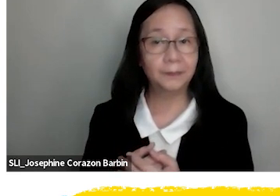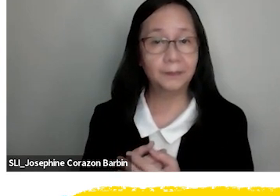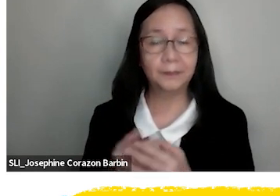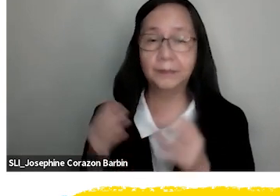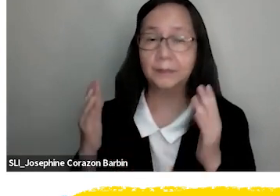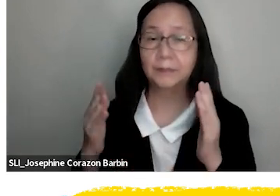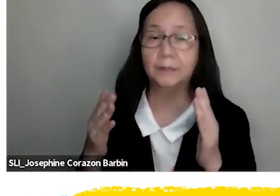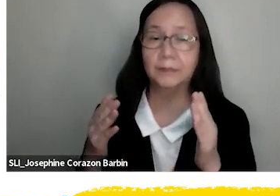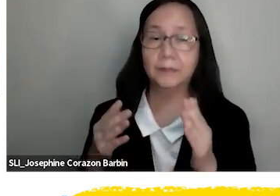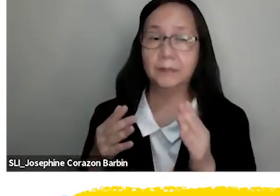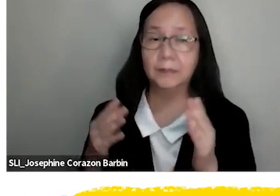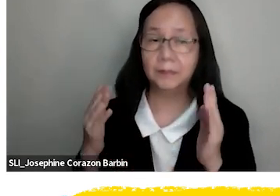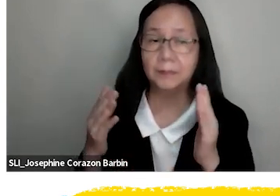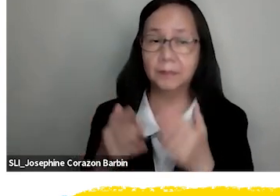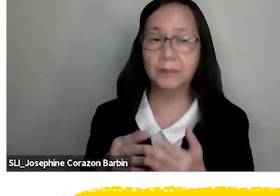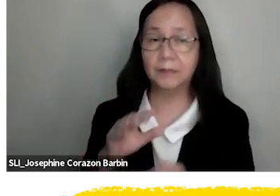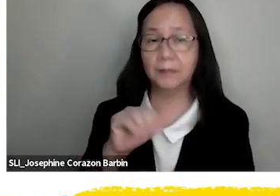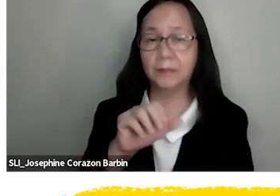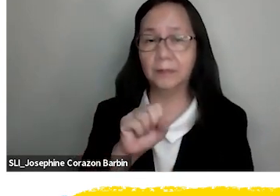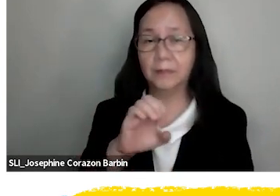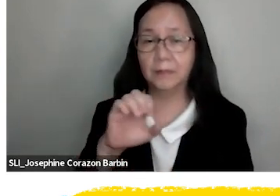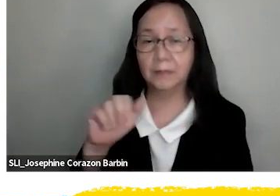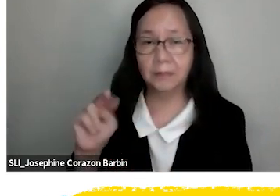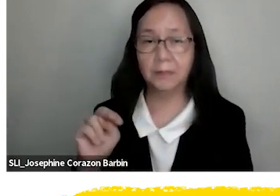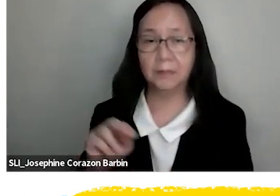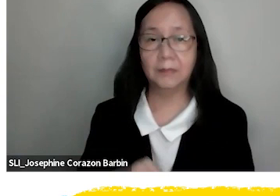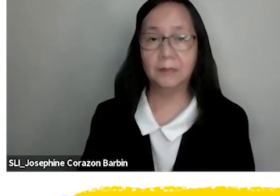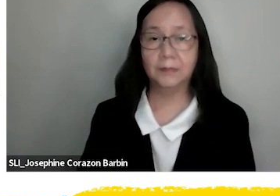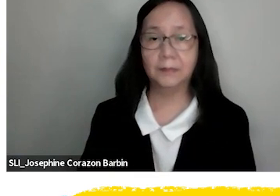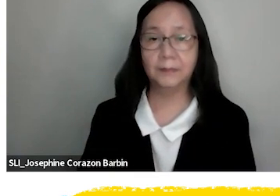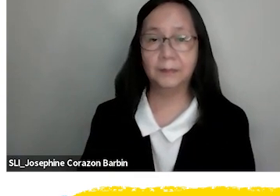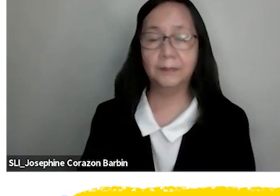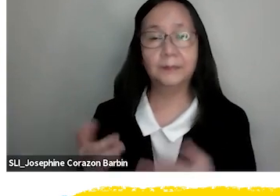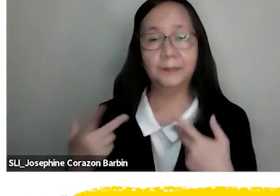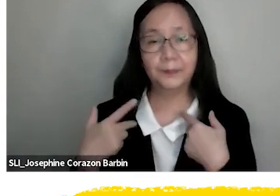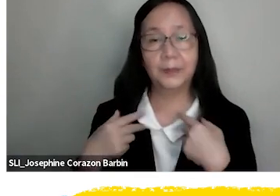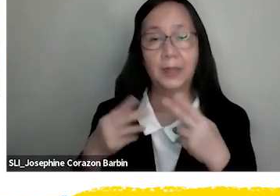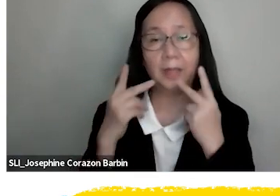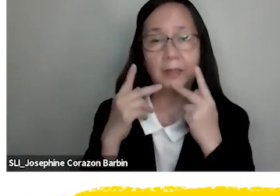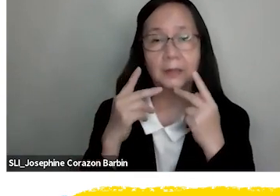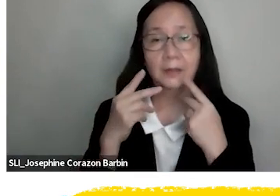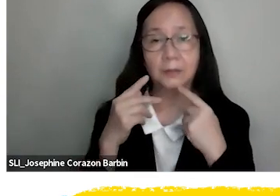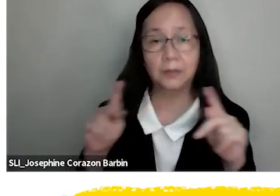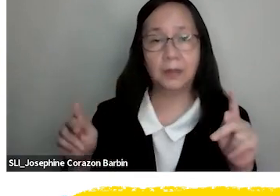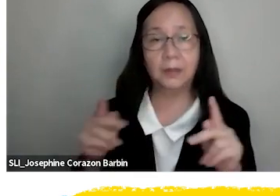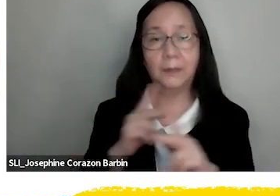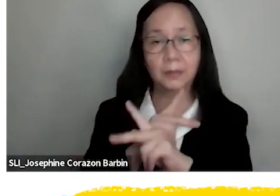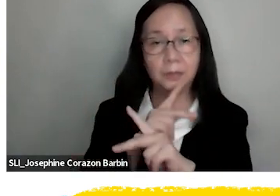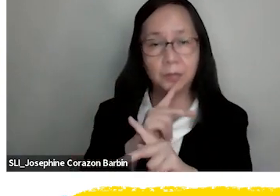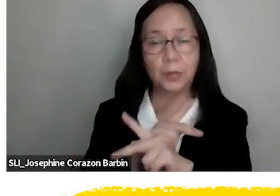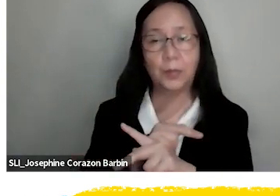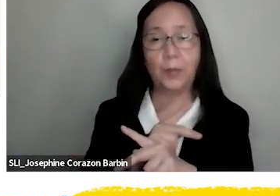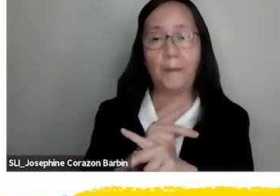and SOMSWAT ASEAN to have the declaration on the protection of children from all forms